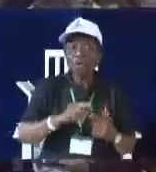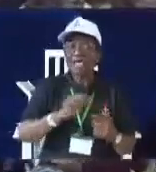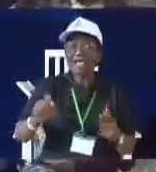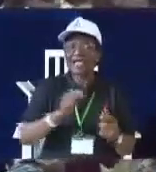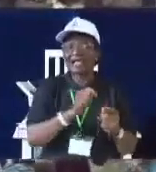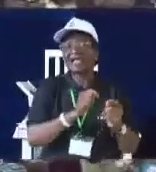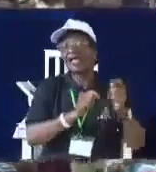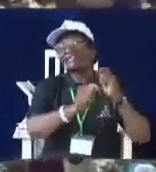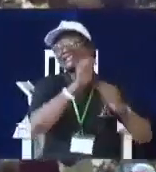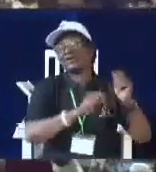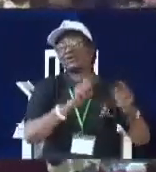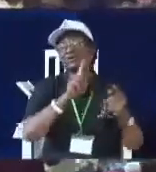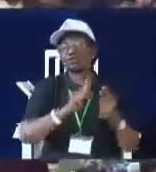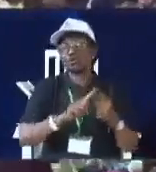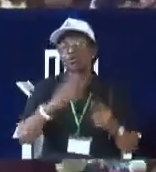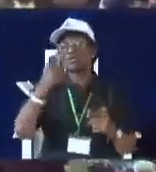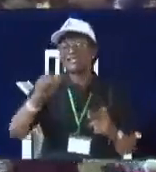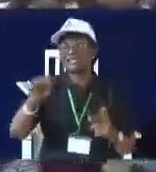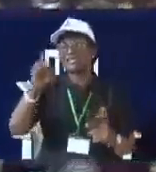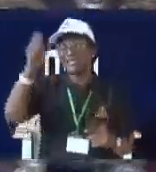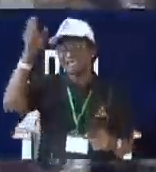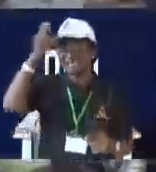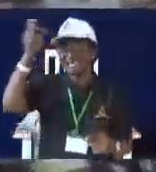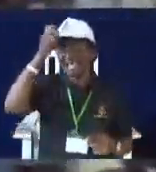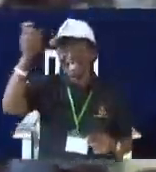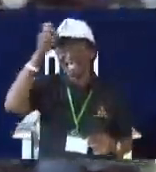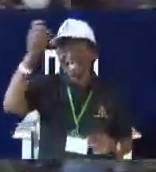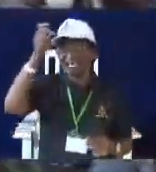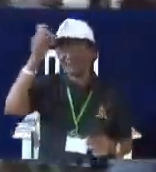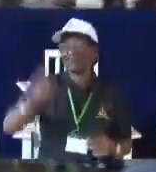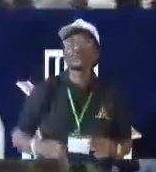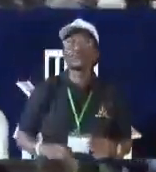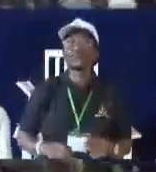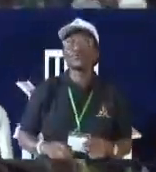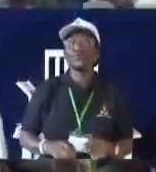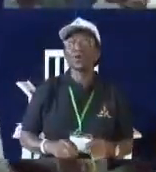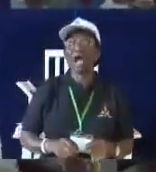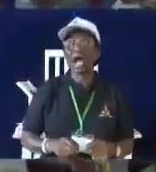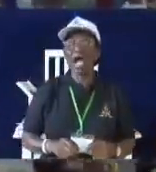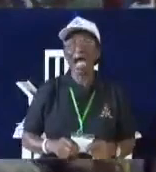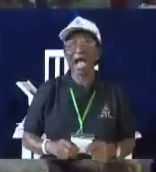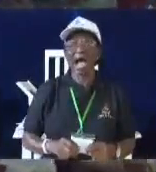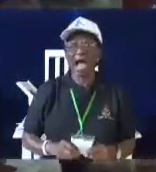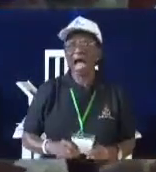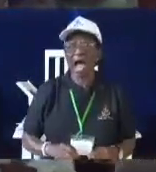devil. Let me become a one-man army,